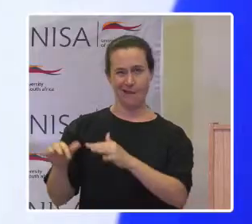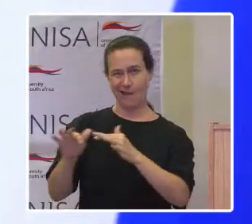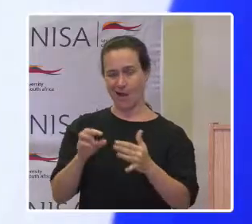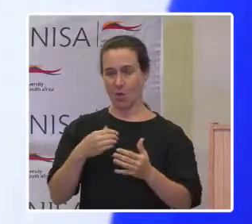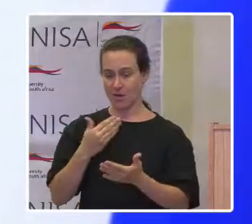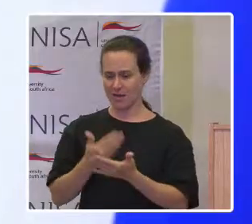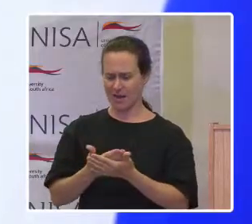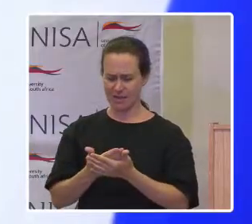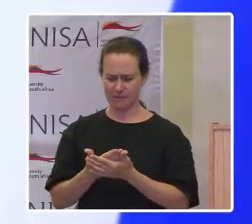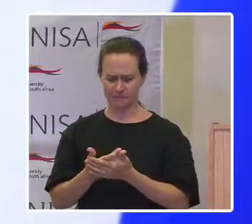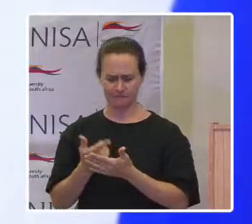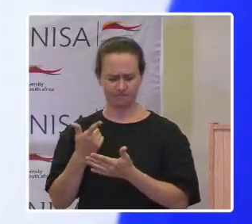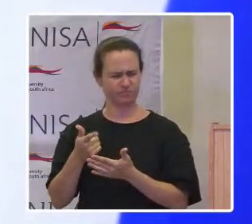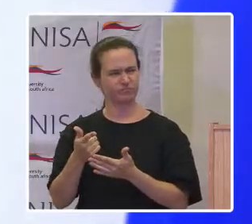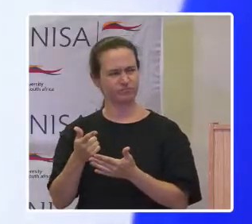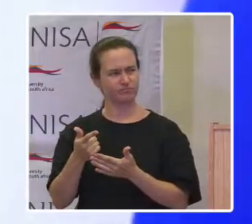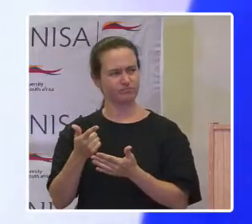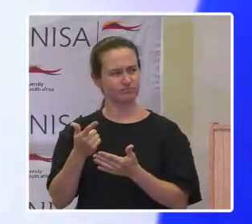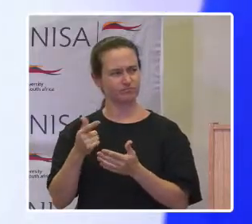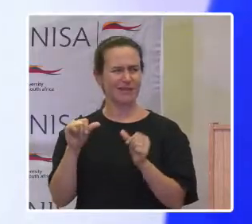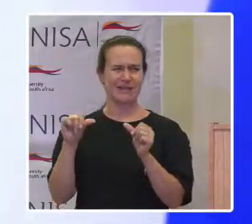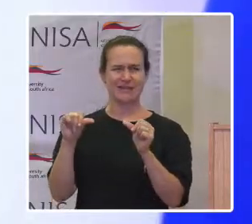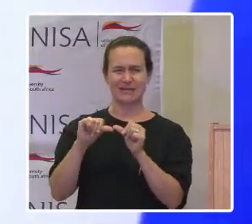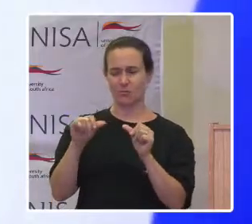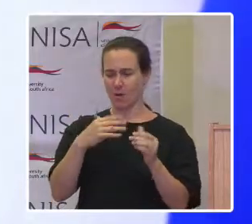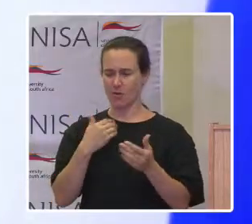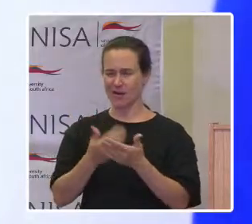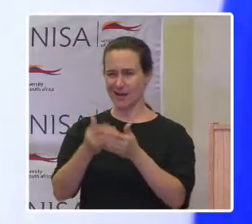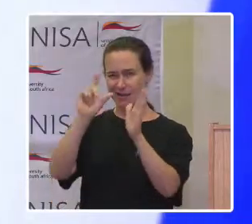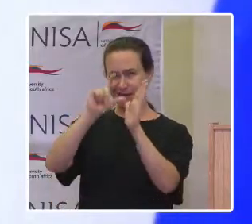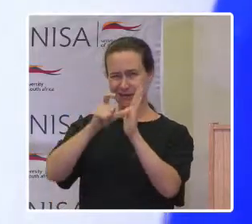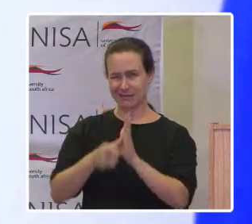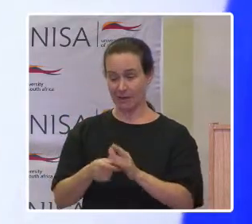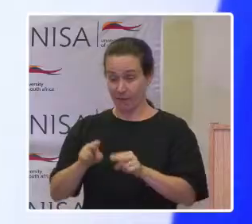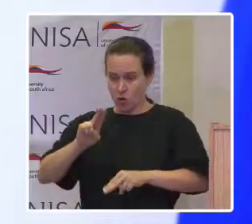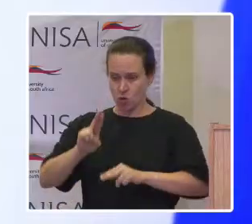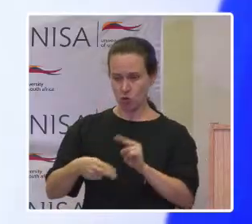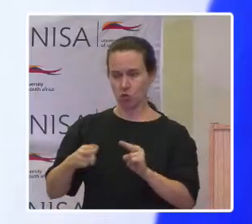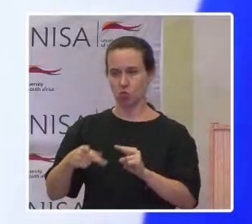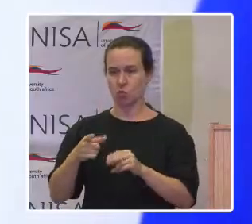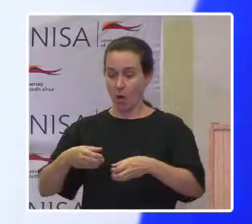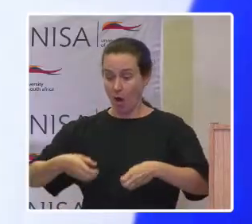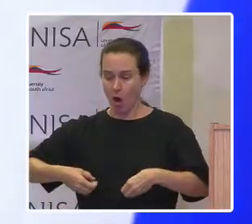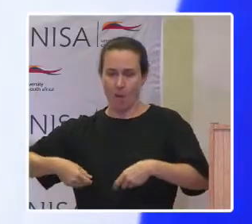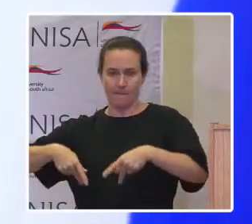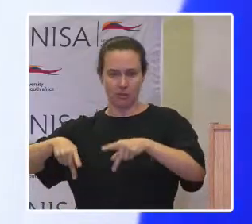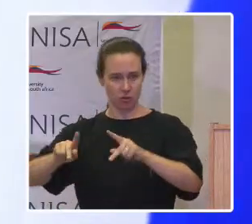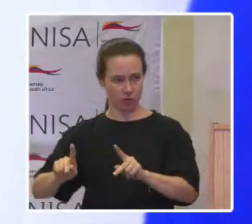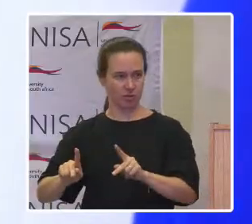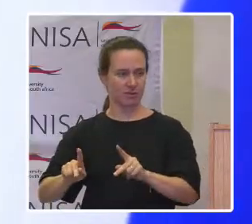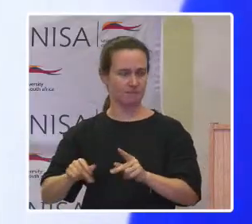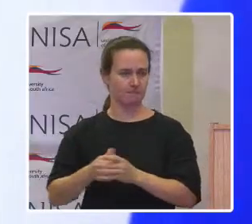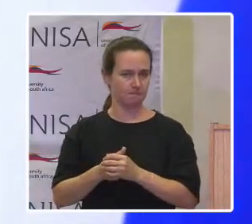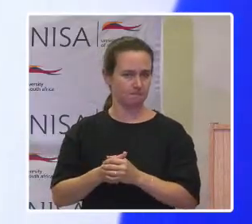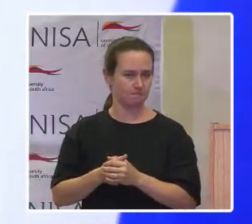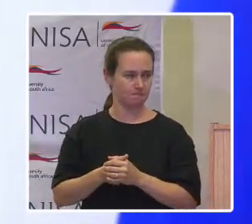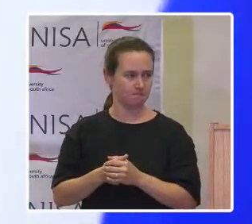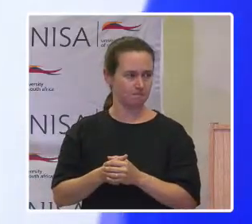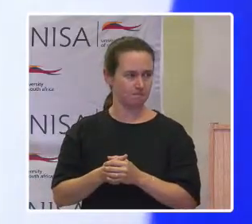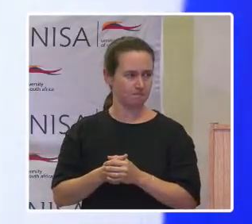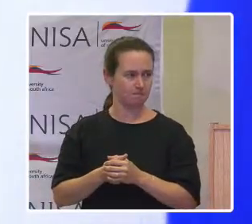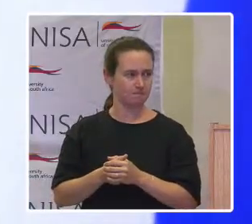then determine, or how do we design a new geographic opportunity that anchors